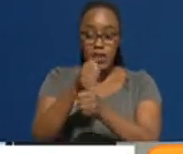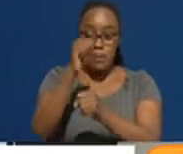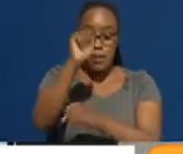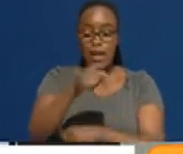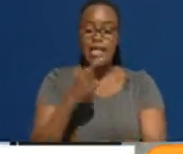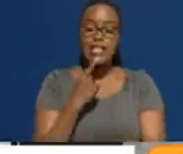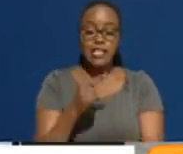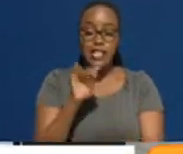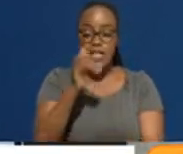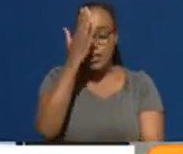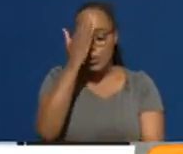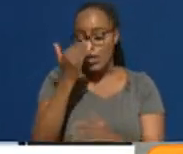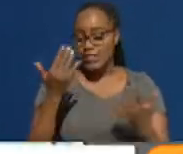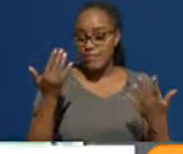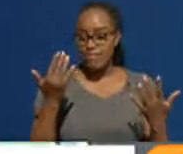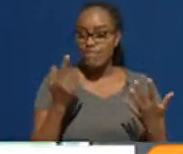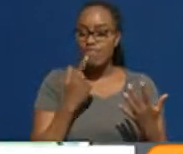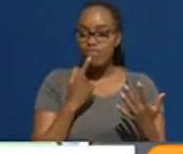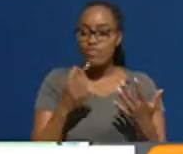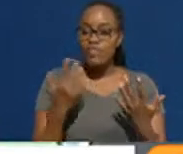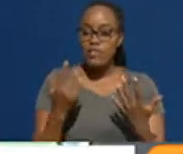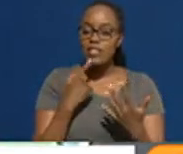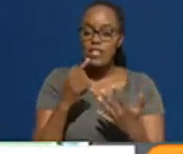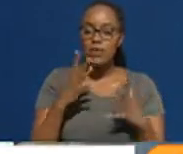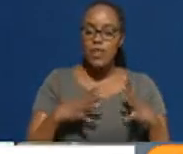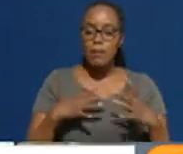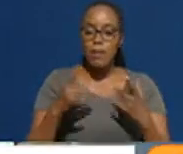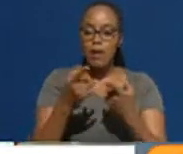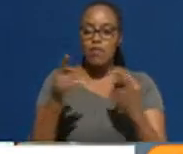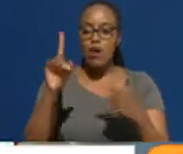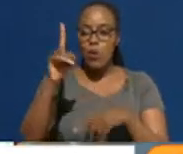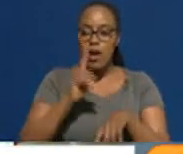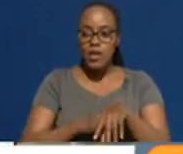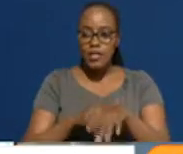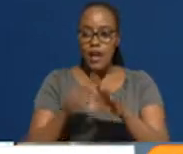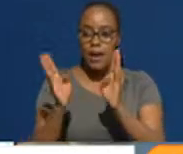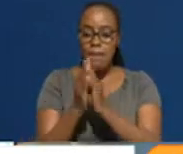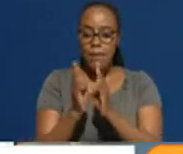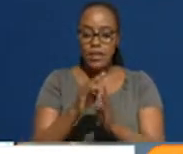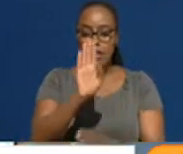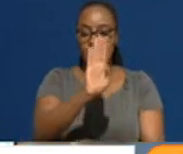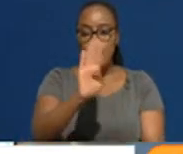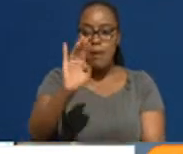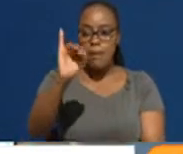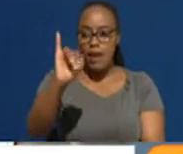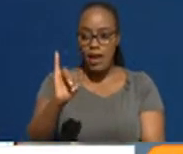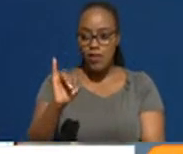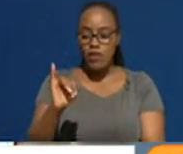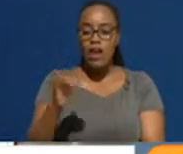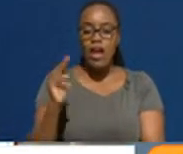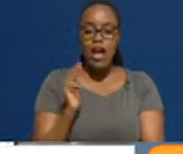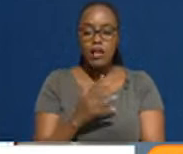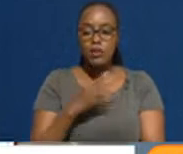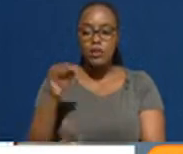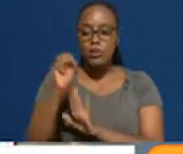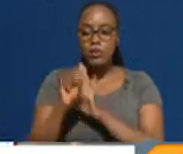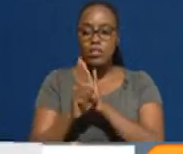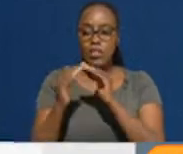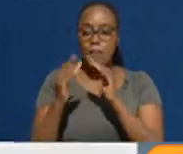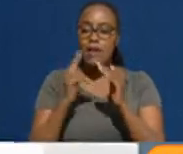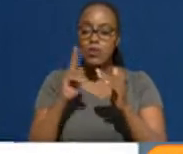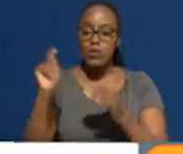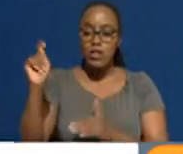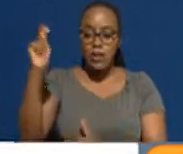say so because, I mean, I said it in public. There's a time we had a meeting on BBI and we were in the State House, and I told the